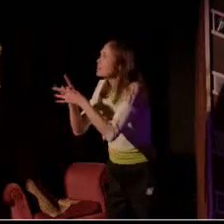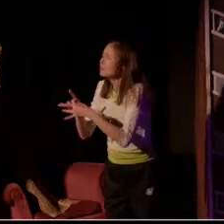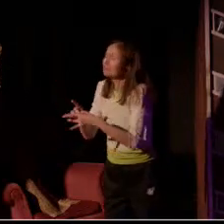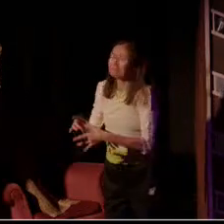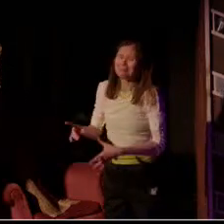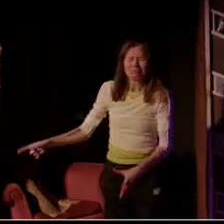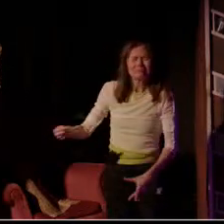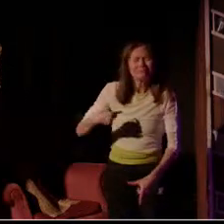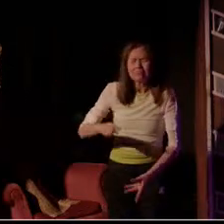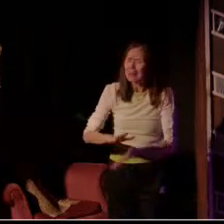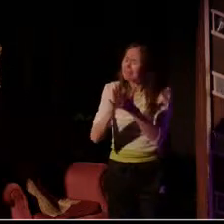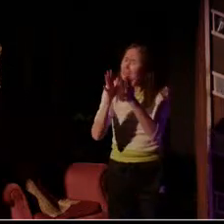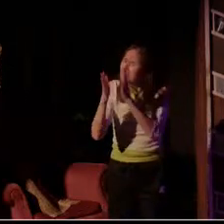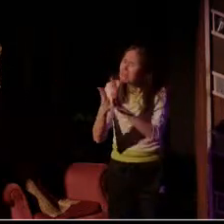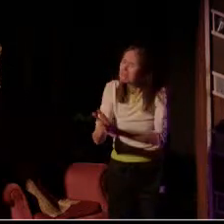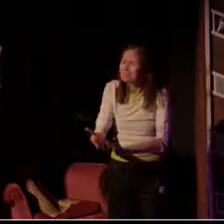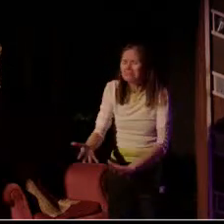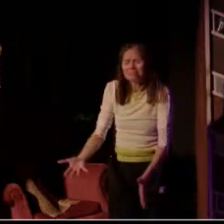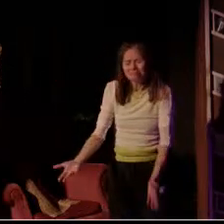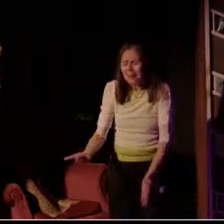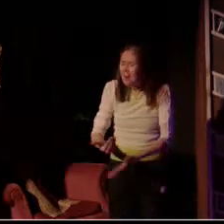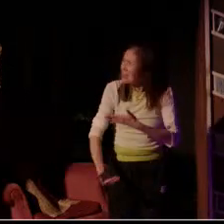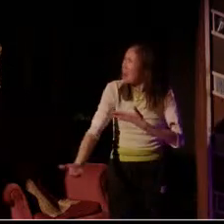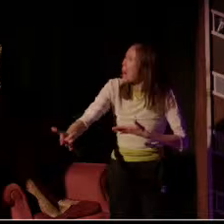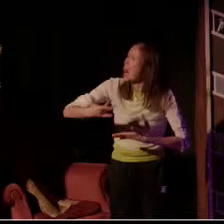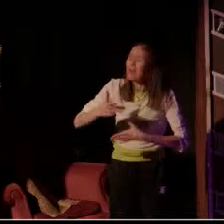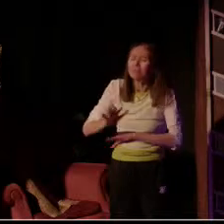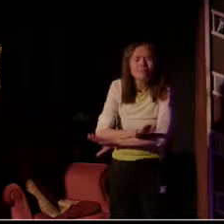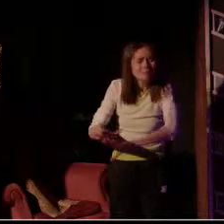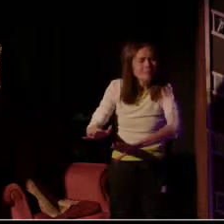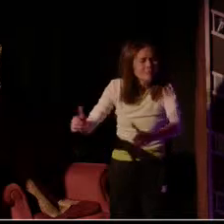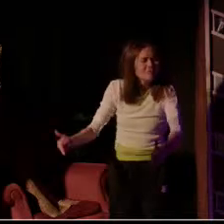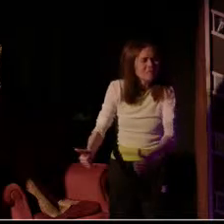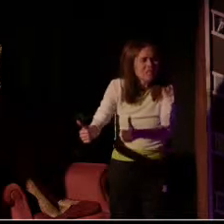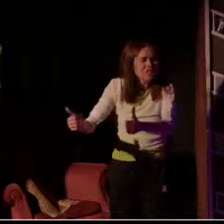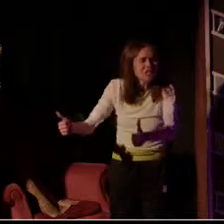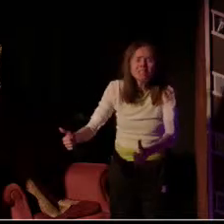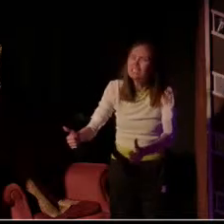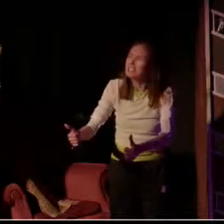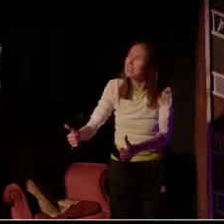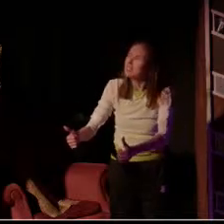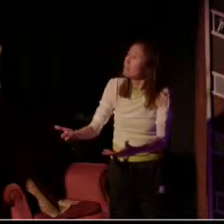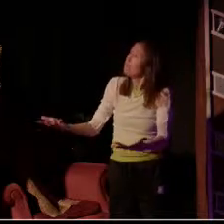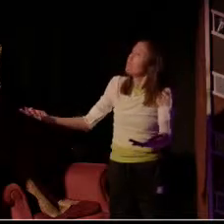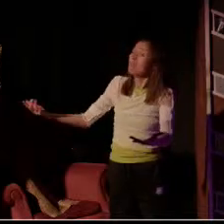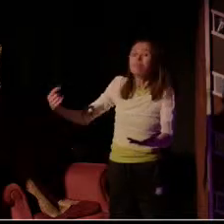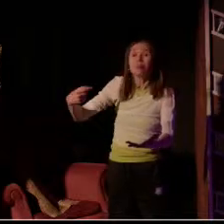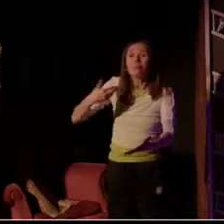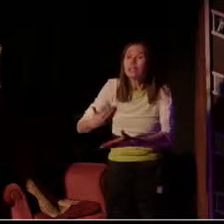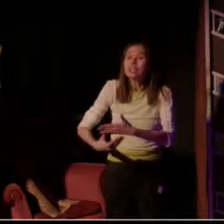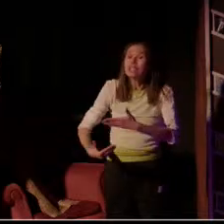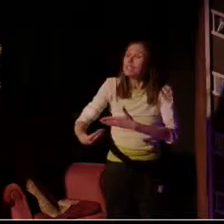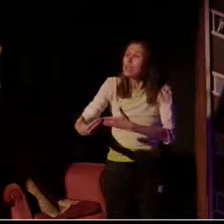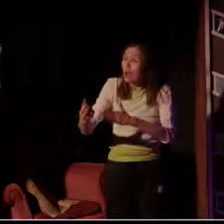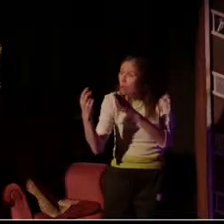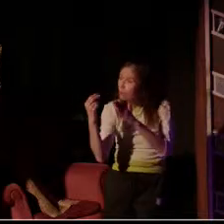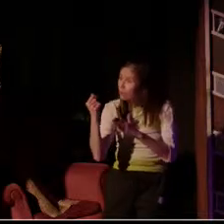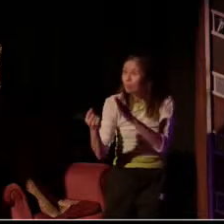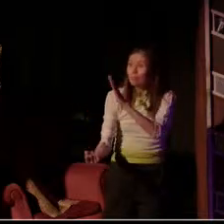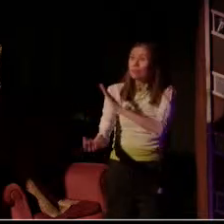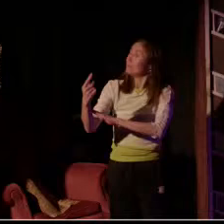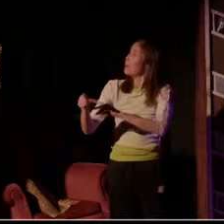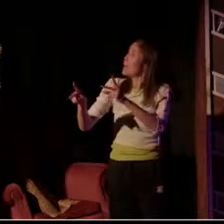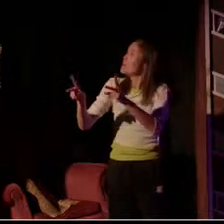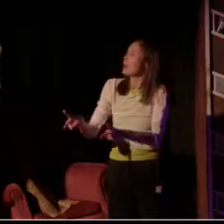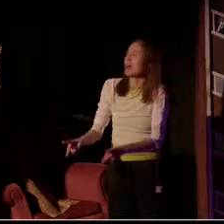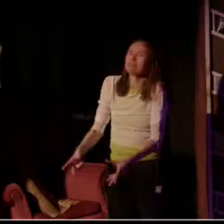Undone. Undone. If I should die within this hour, I